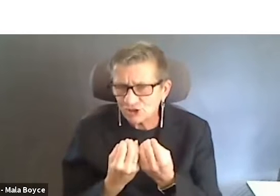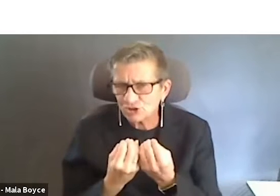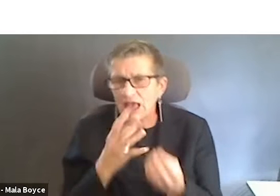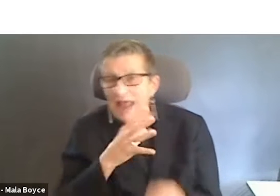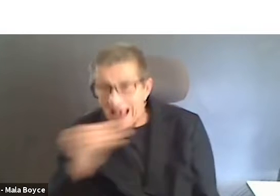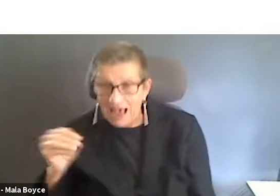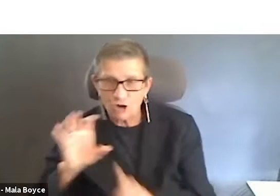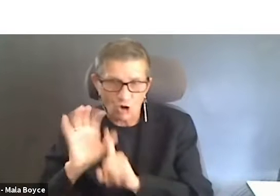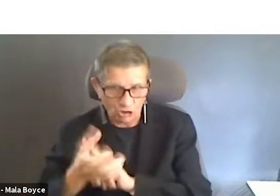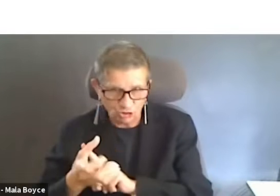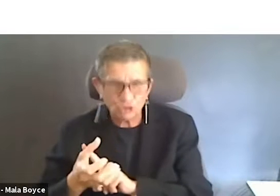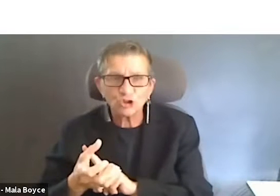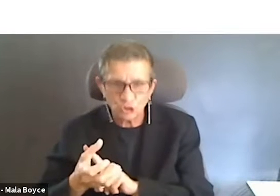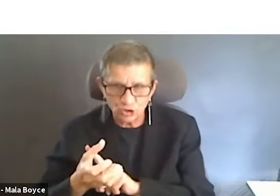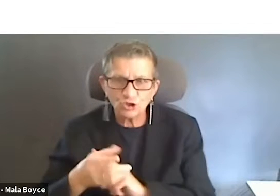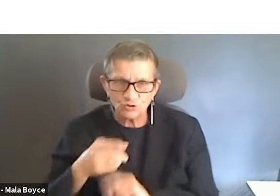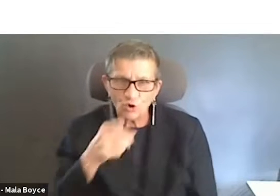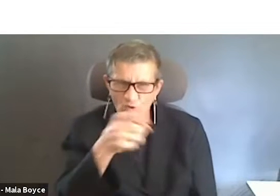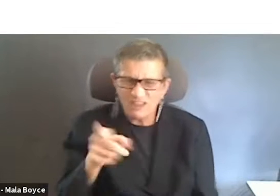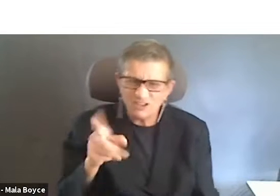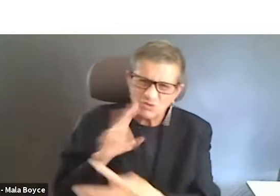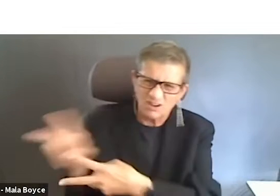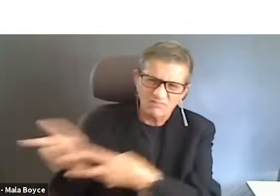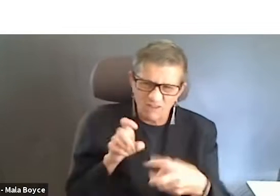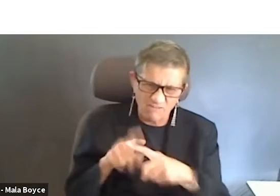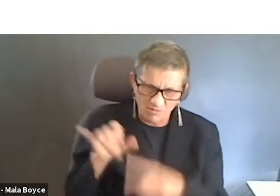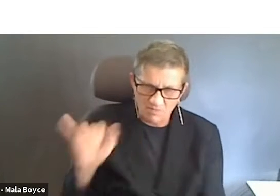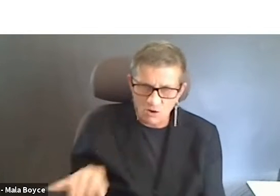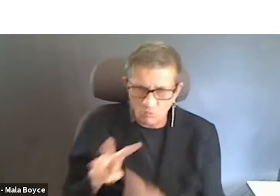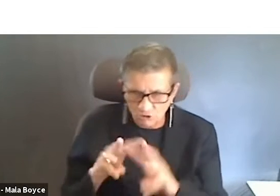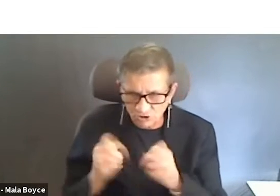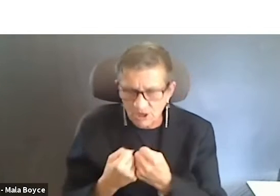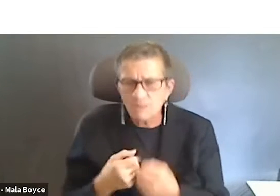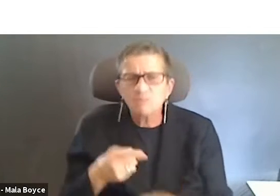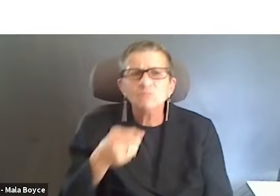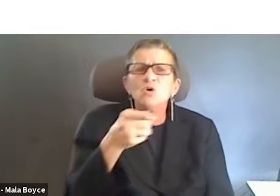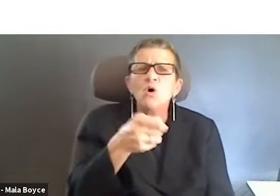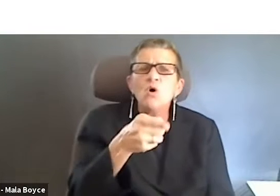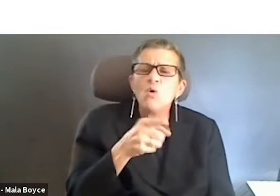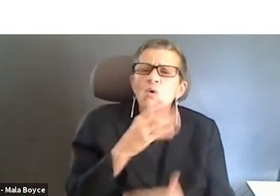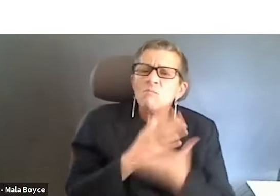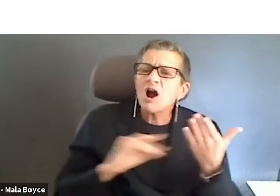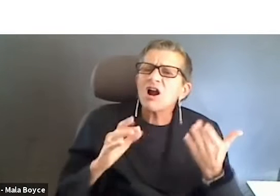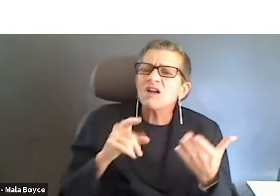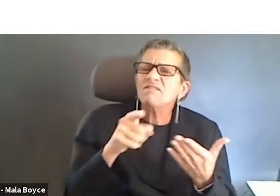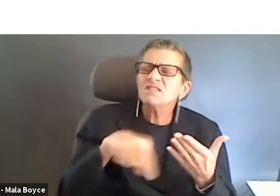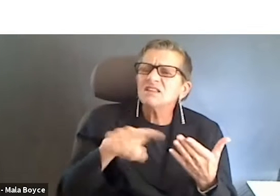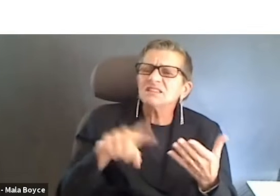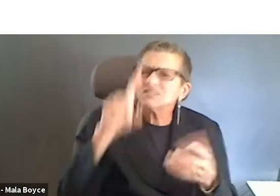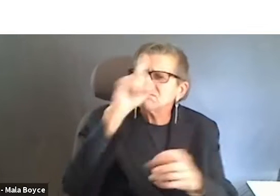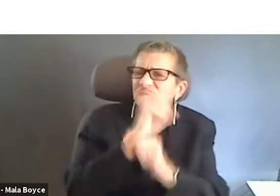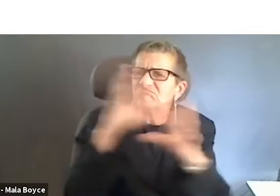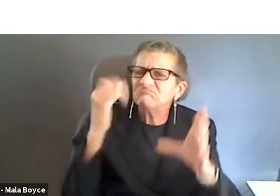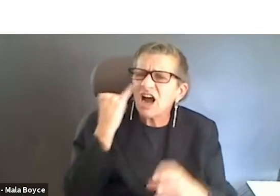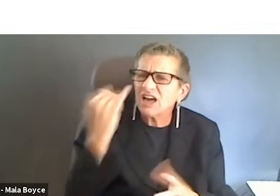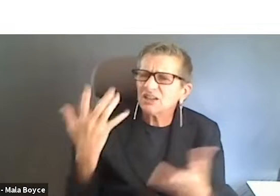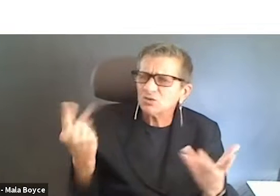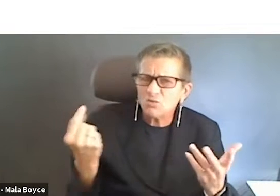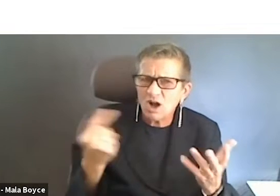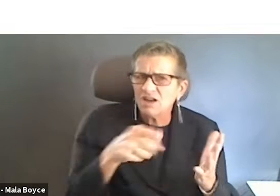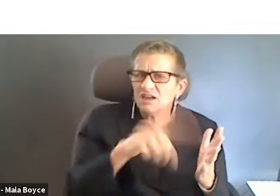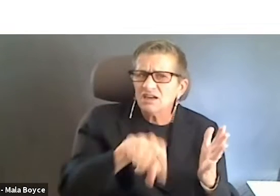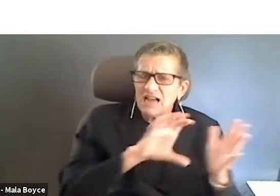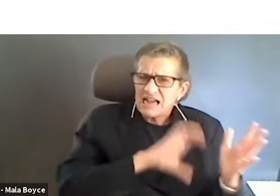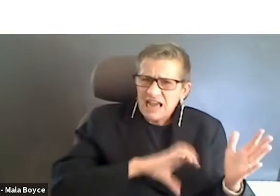culture that these are taken from. And so part of the idea here is that some of these characteristics